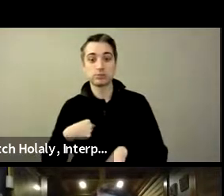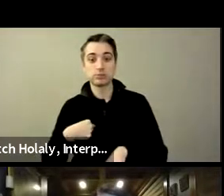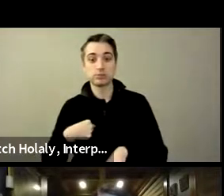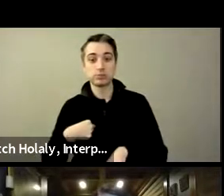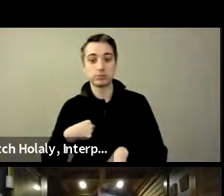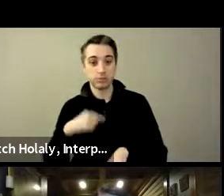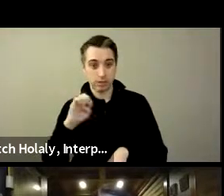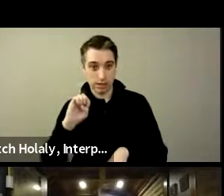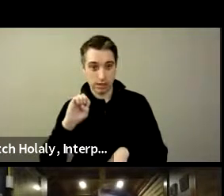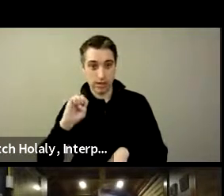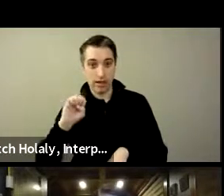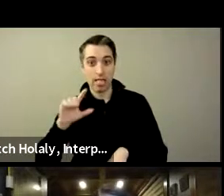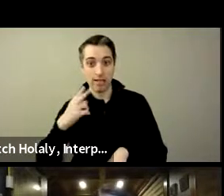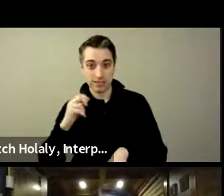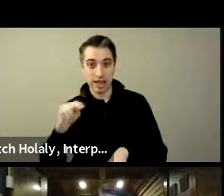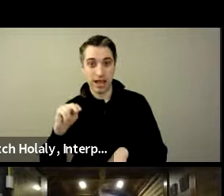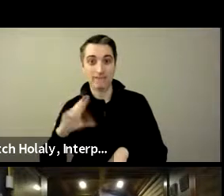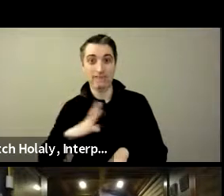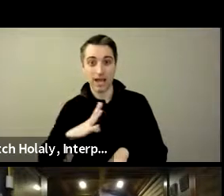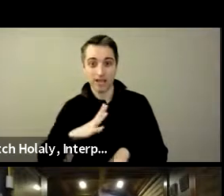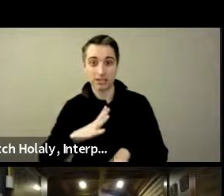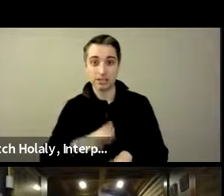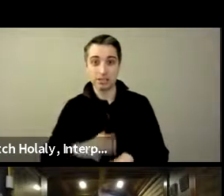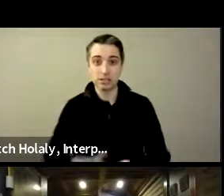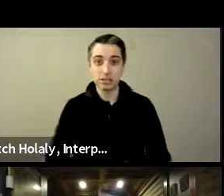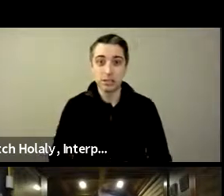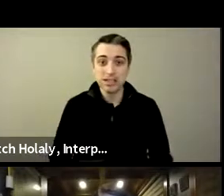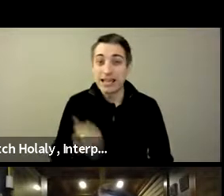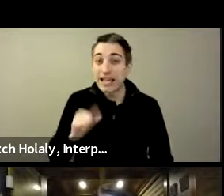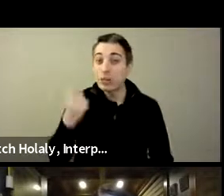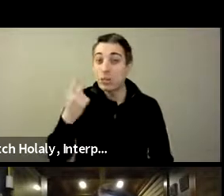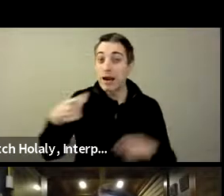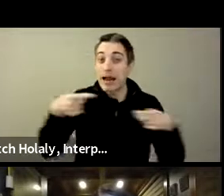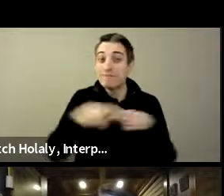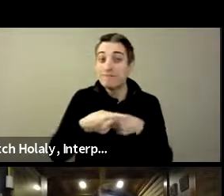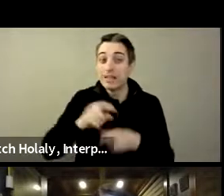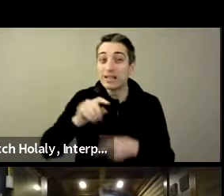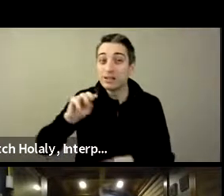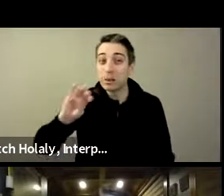Commissioner Alassane is good. Is there anyone who has a conflict on March 5th?